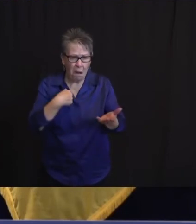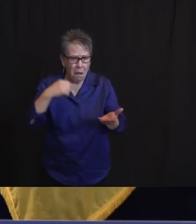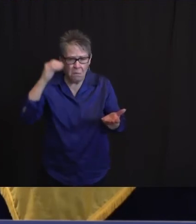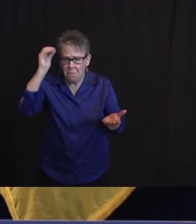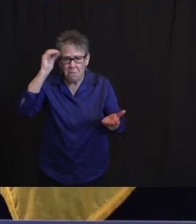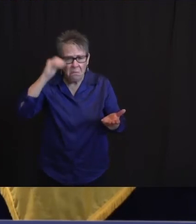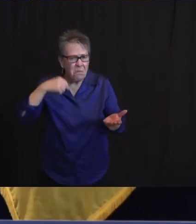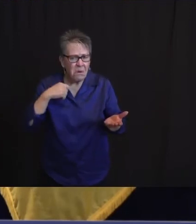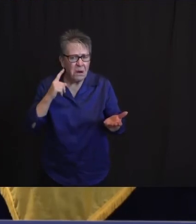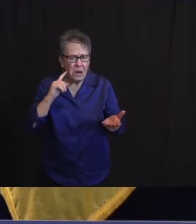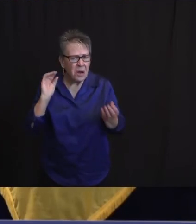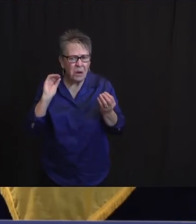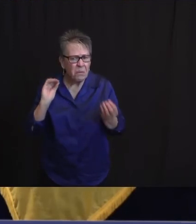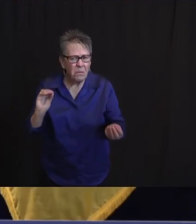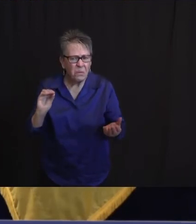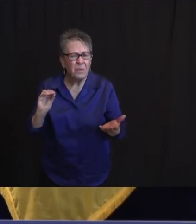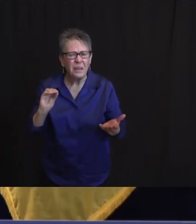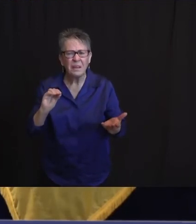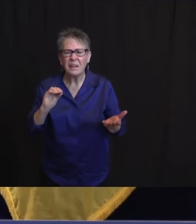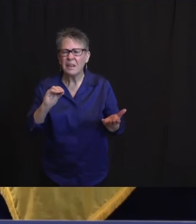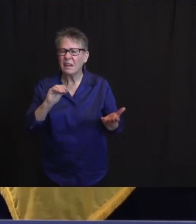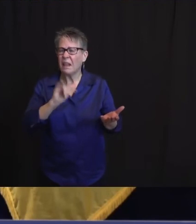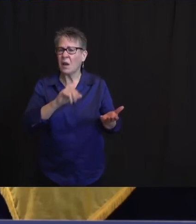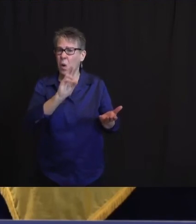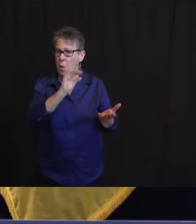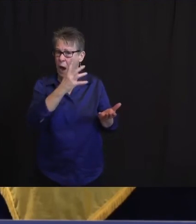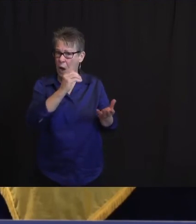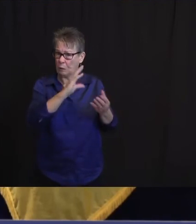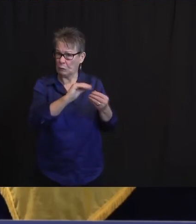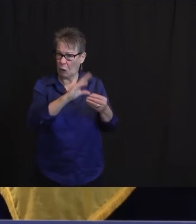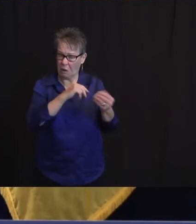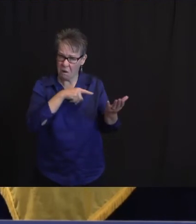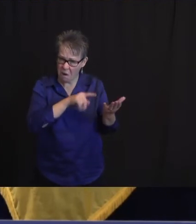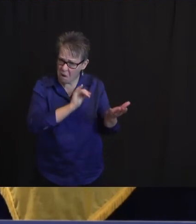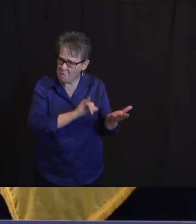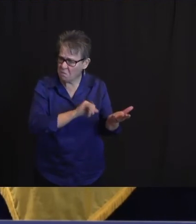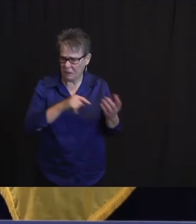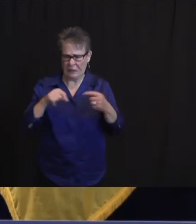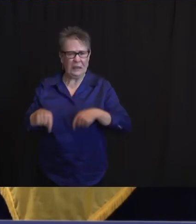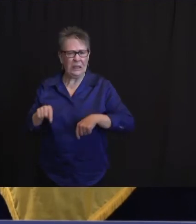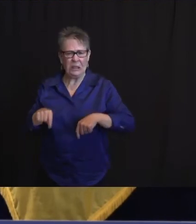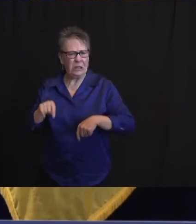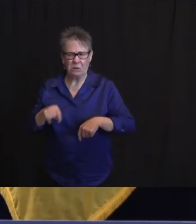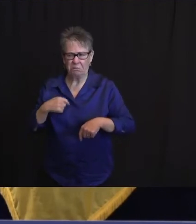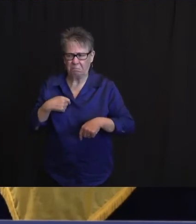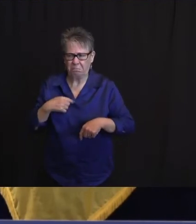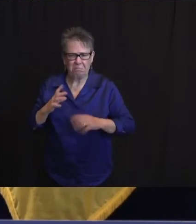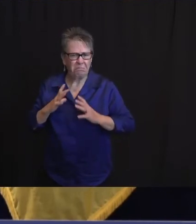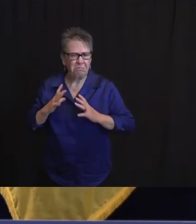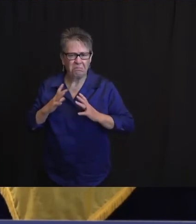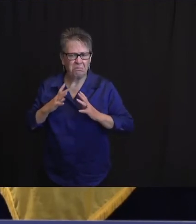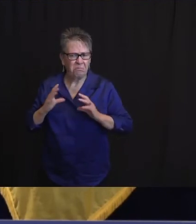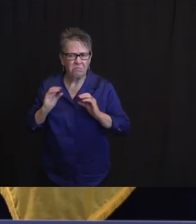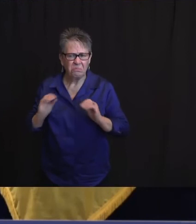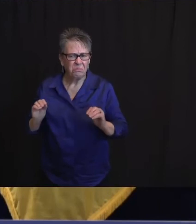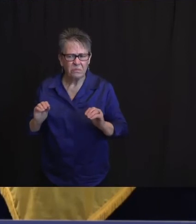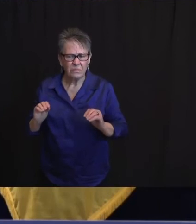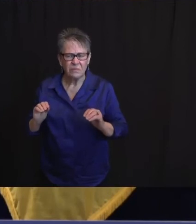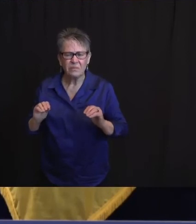Ohio story. I think you did. Judy should weigh in on second doses, holdback, and